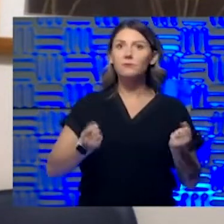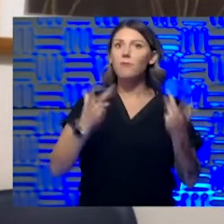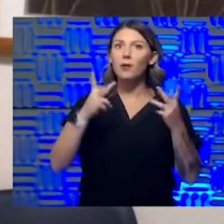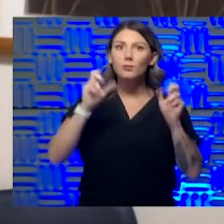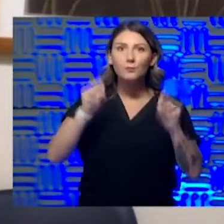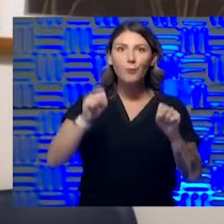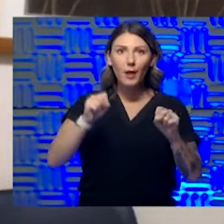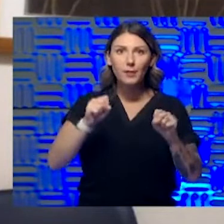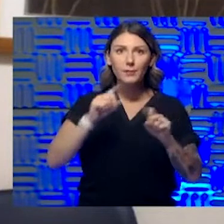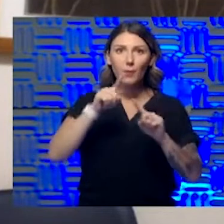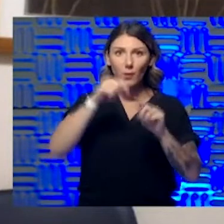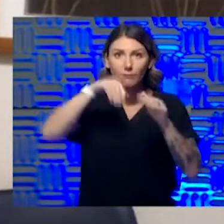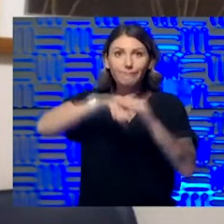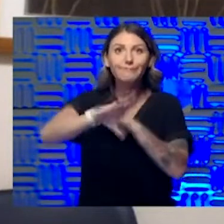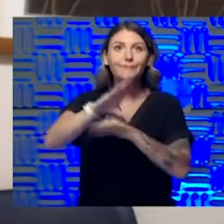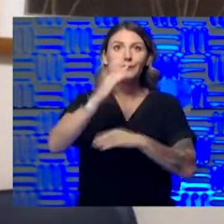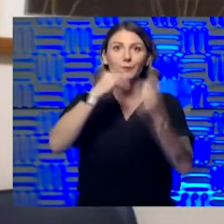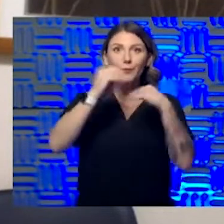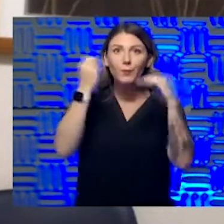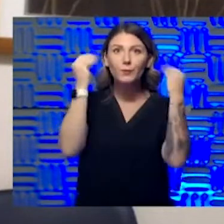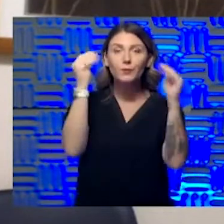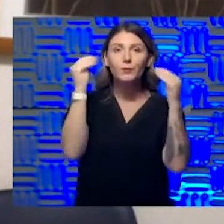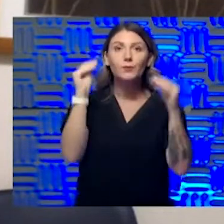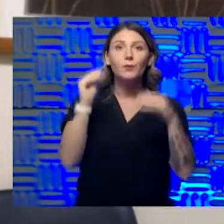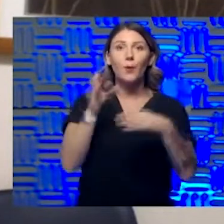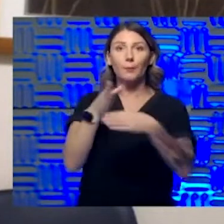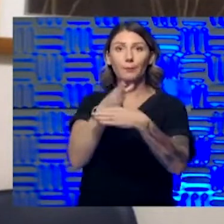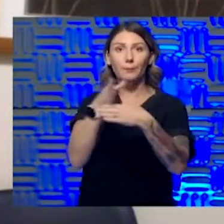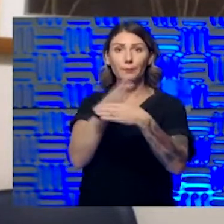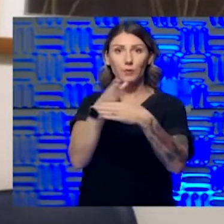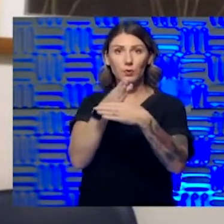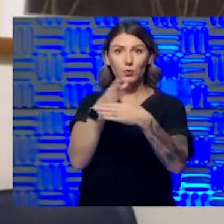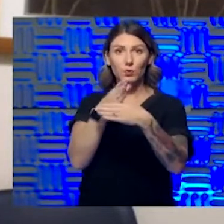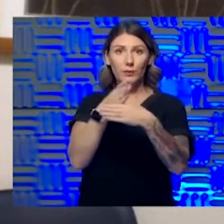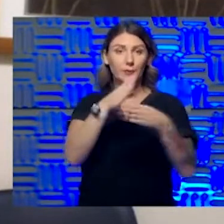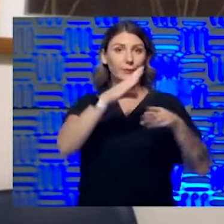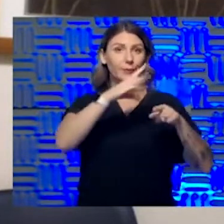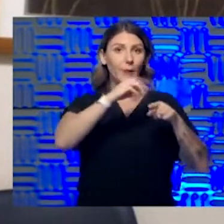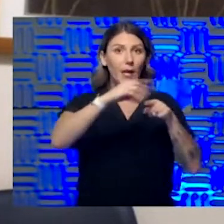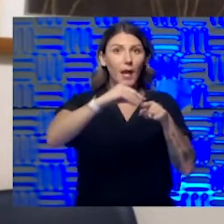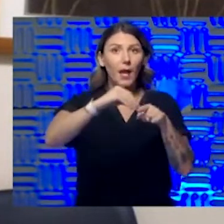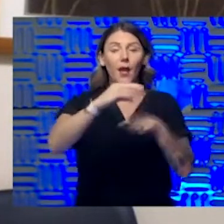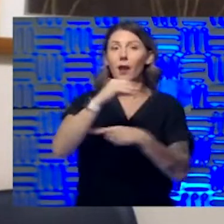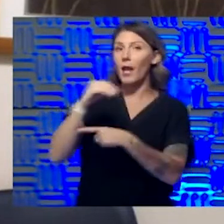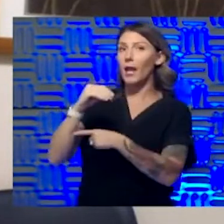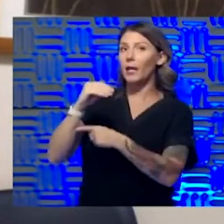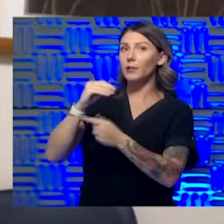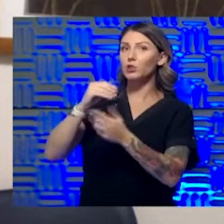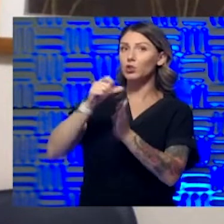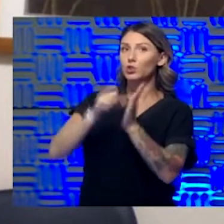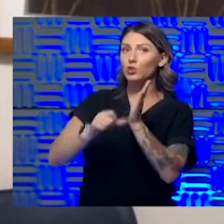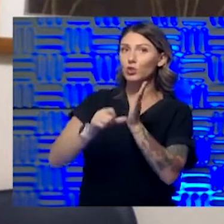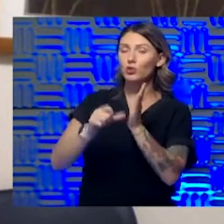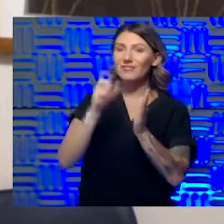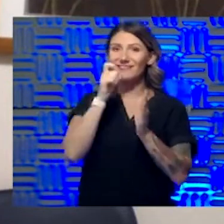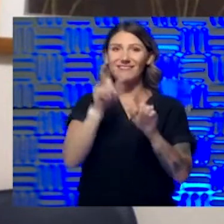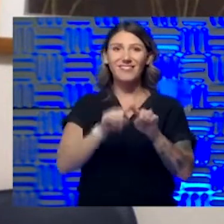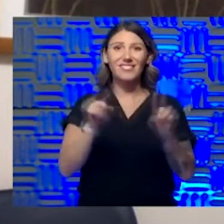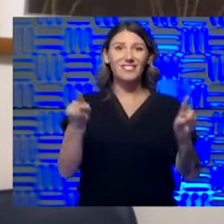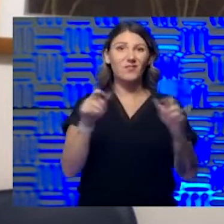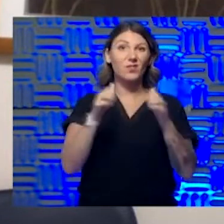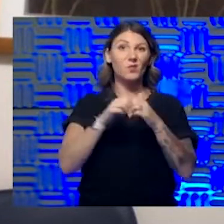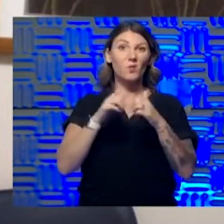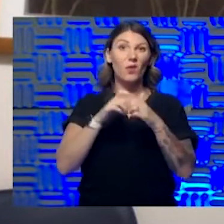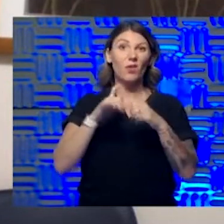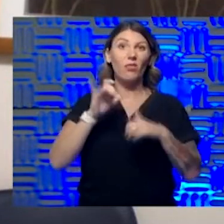store. Between surgery or between radiation and surgery, there is not a significant immunosuppression aspect of that